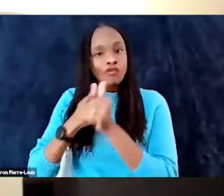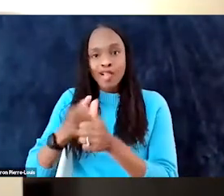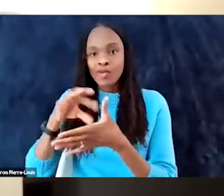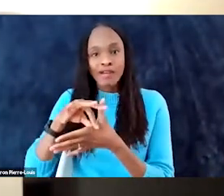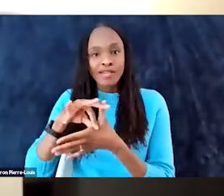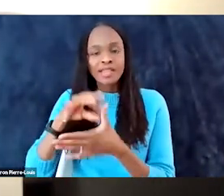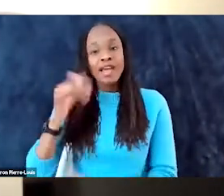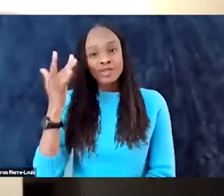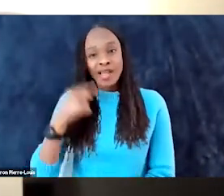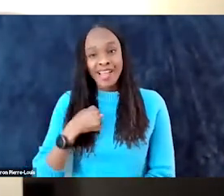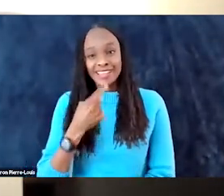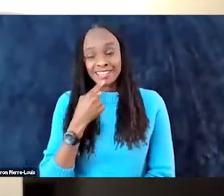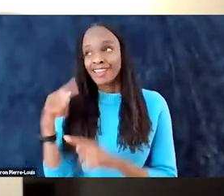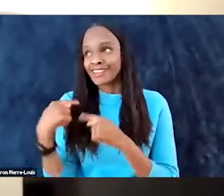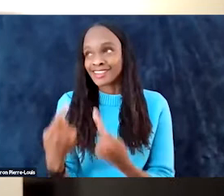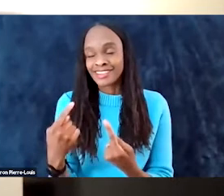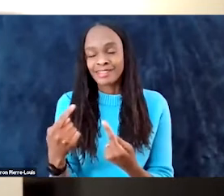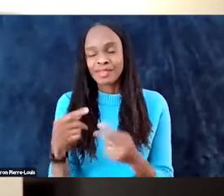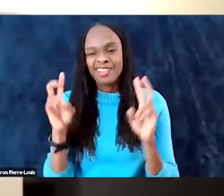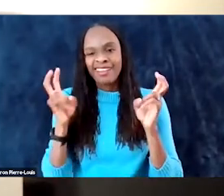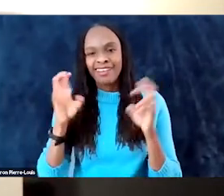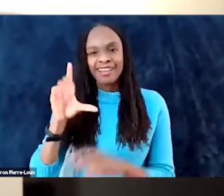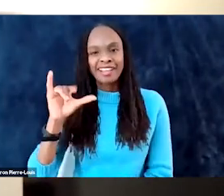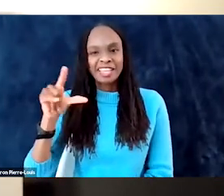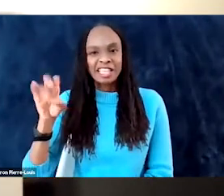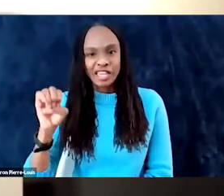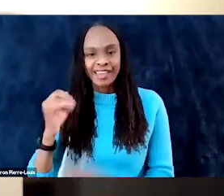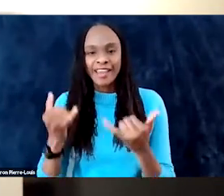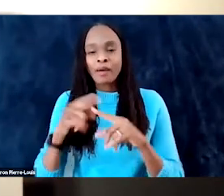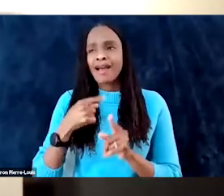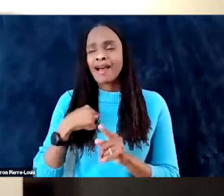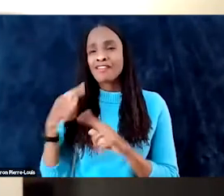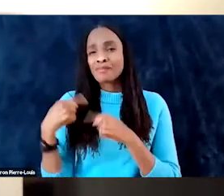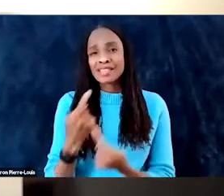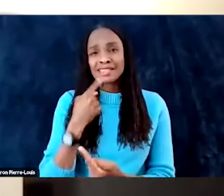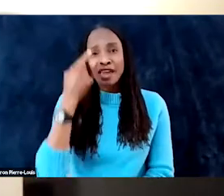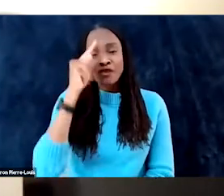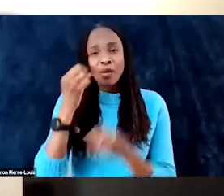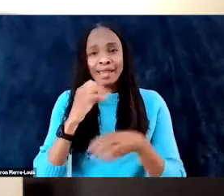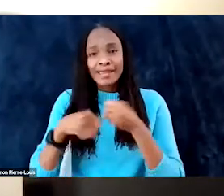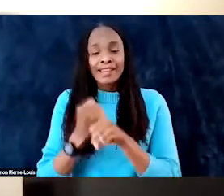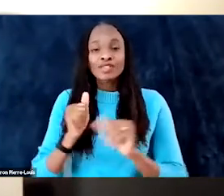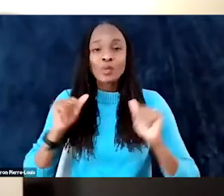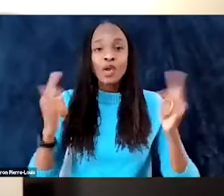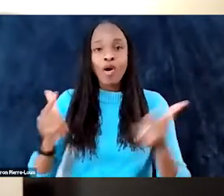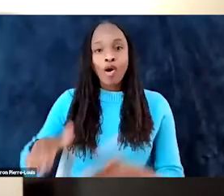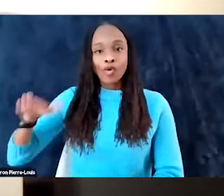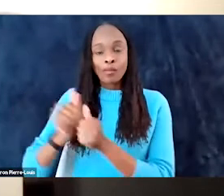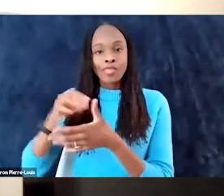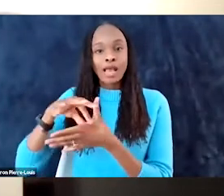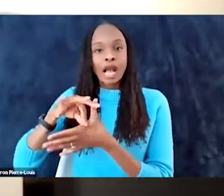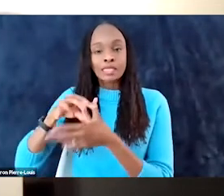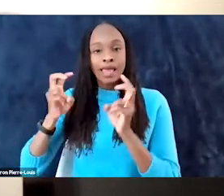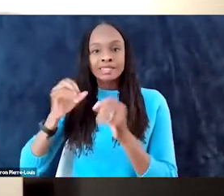why I've been saying, it's sort of a cliche now, I've been saying for years, that we all grew up with content is king.